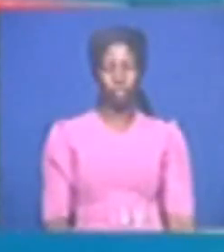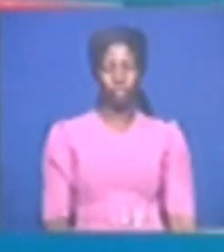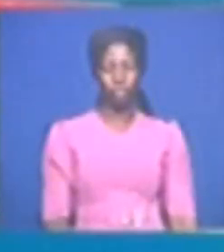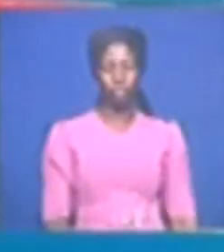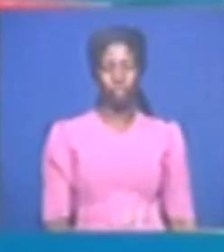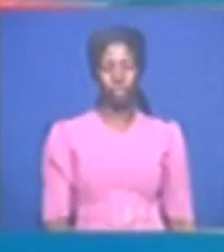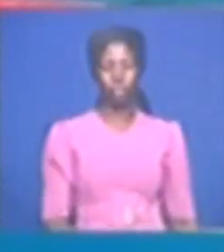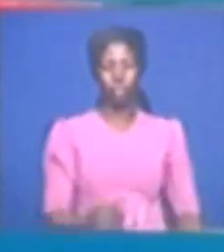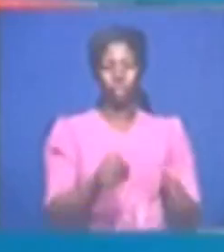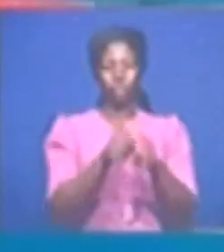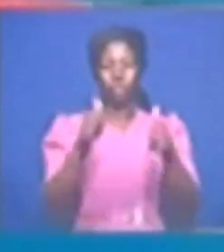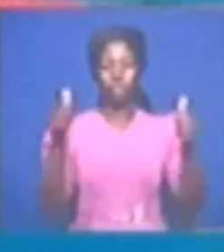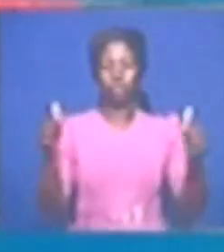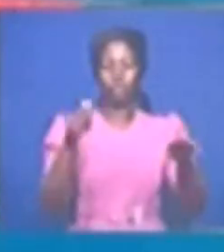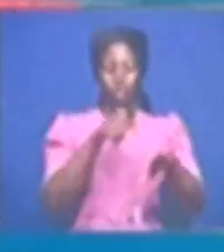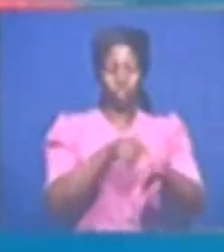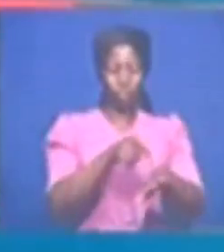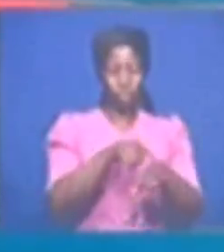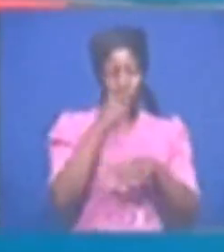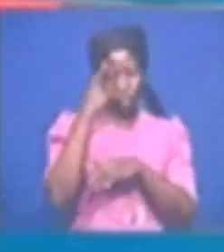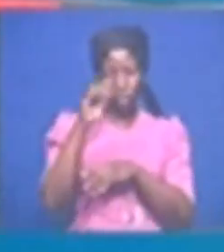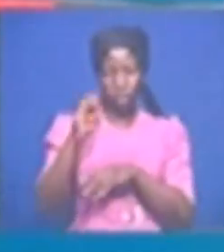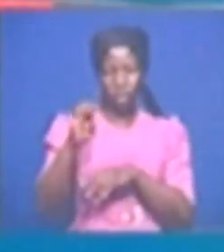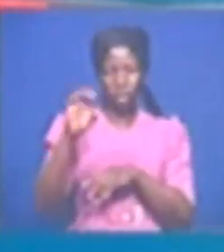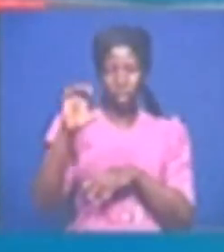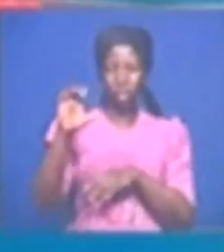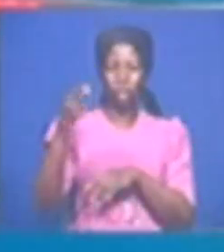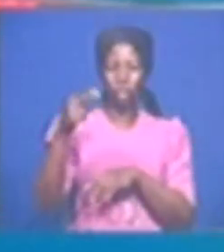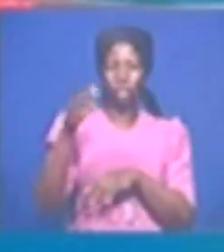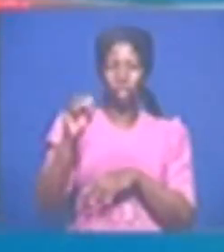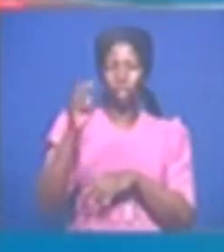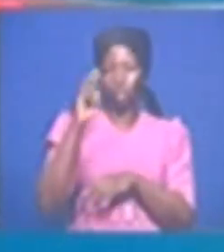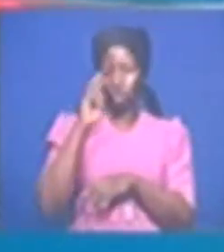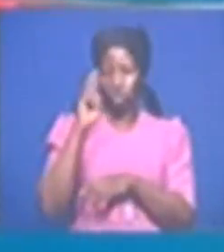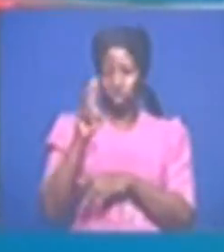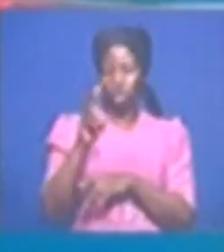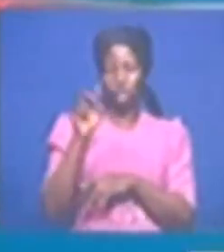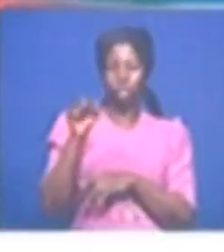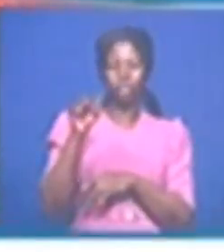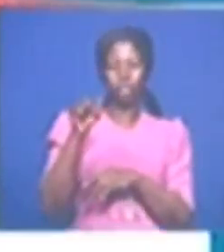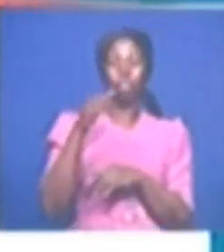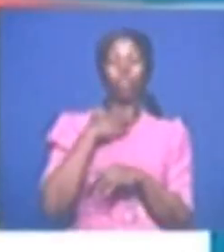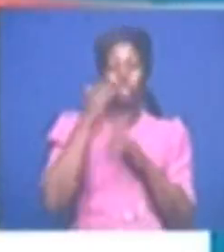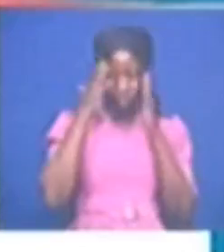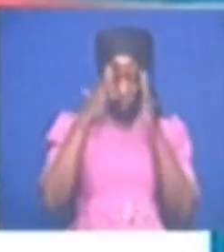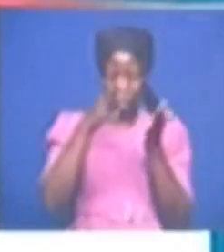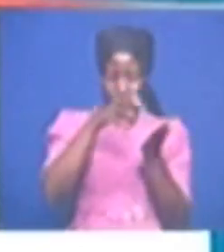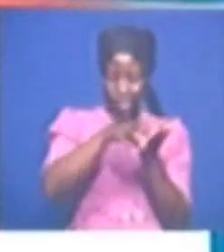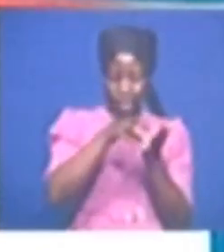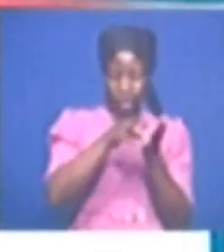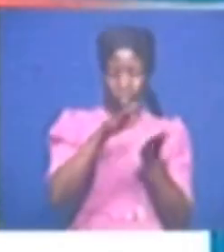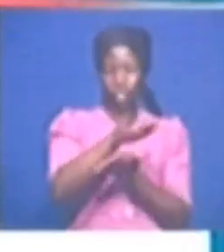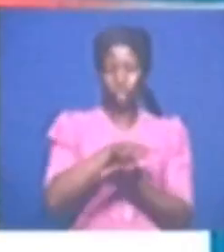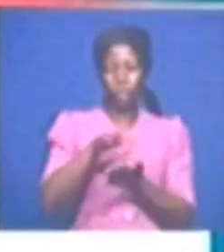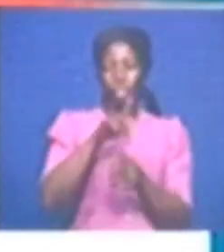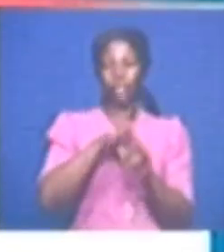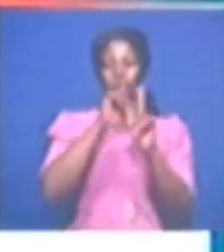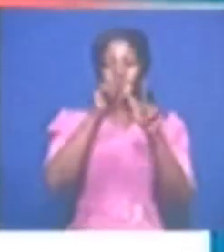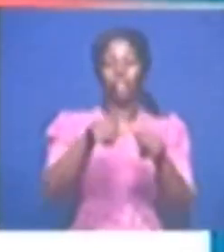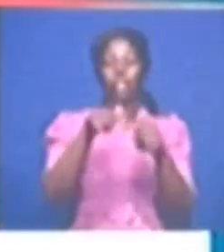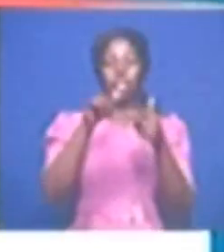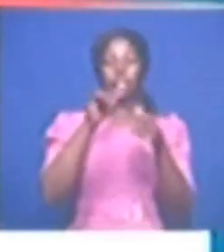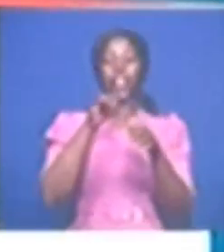Well, it's time for EcoWatch, and of course our focus tonight is what is the status of the environment, coming at a time when we are marking the World Environment Day,